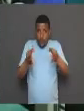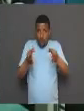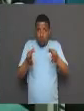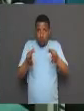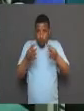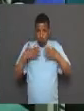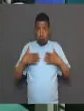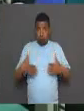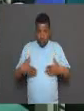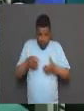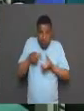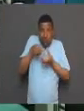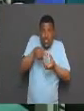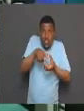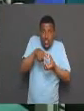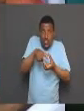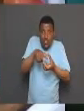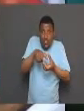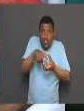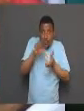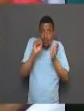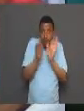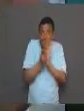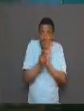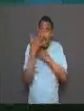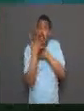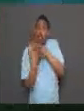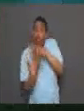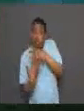bodily fluids, such as blood.